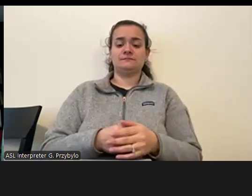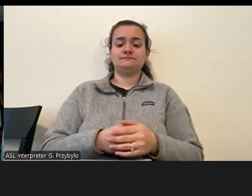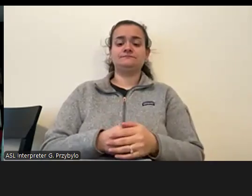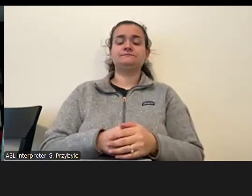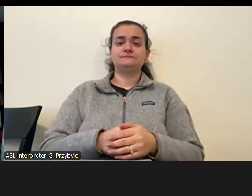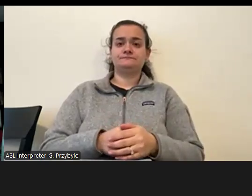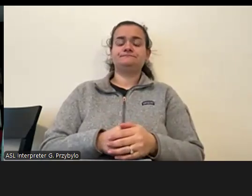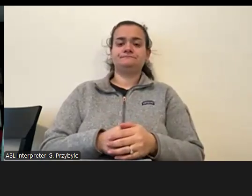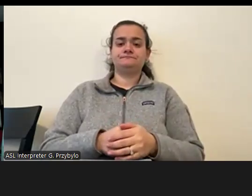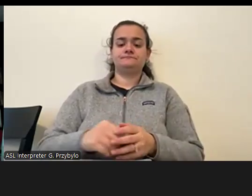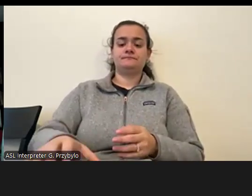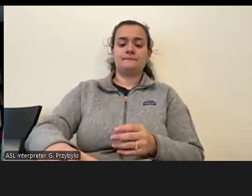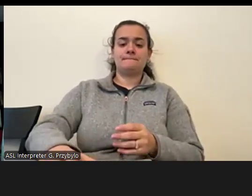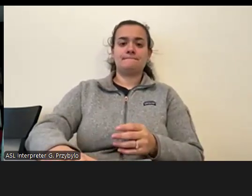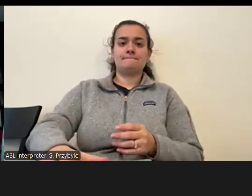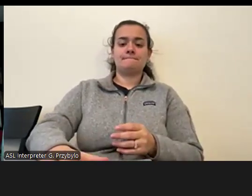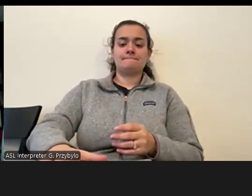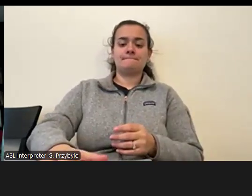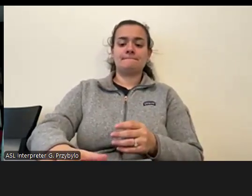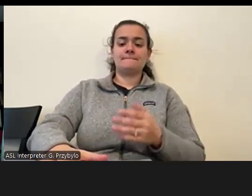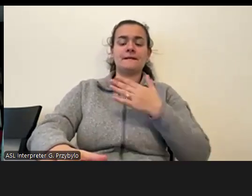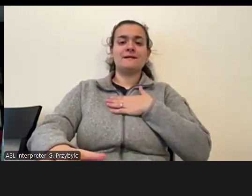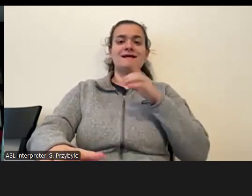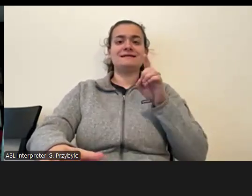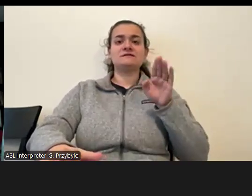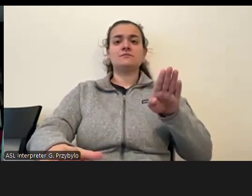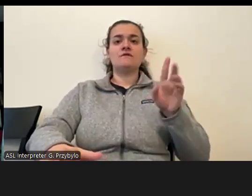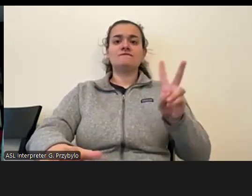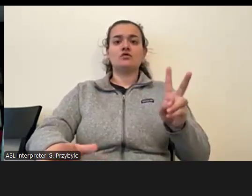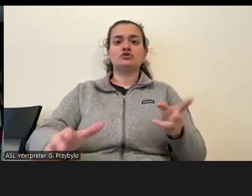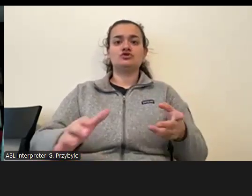So this is just my decibel voltage gain.